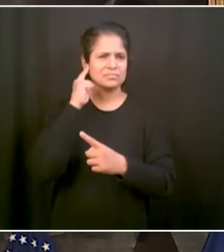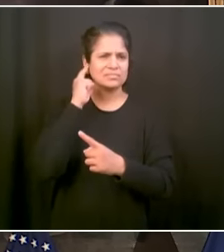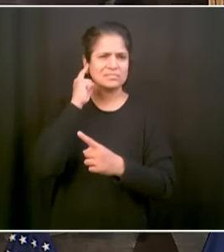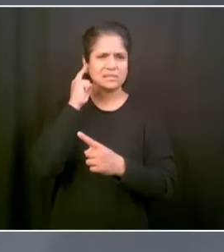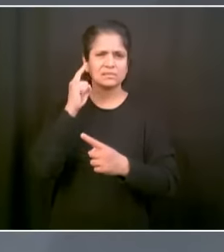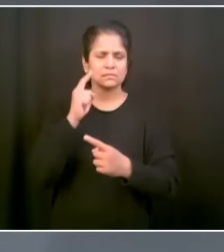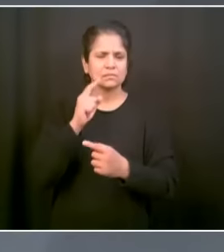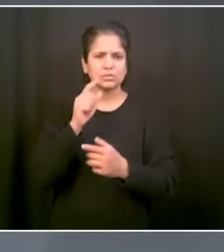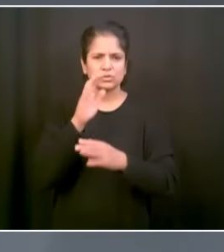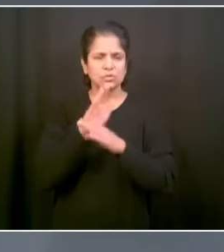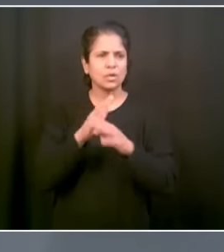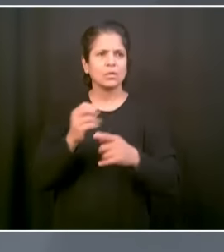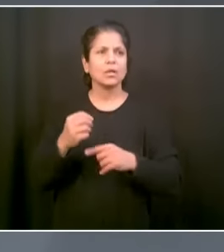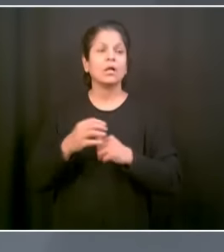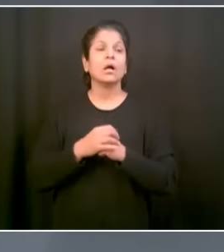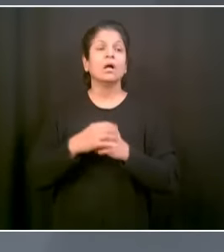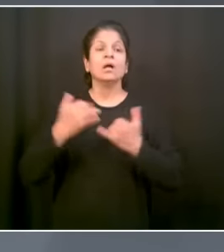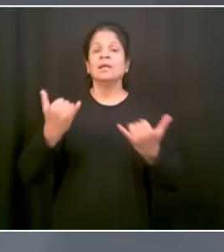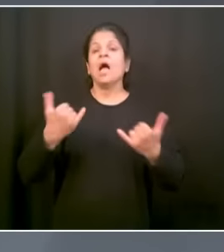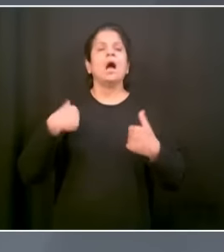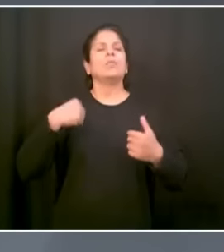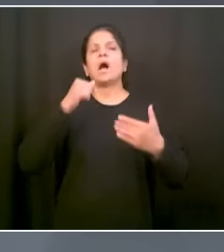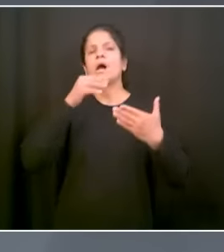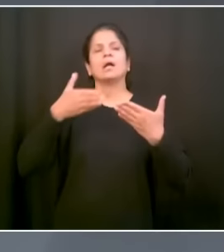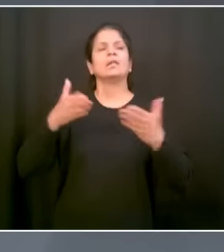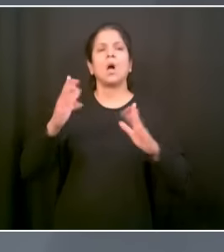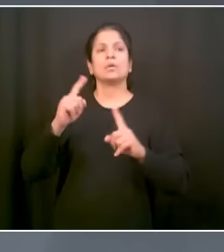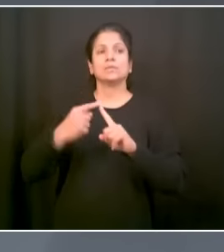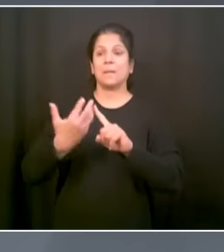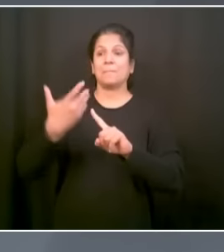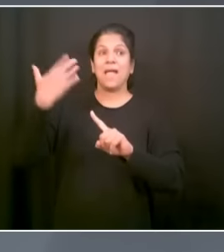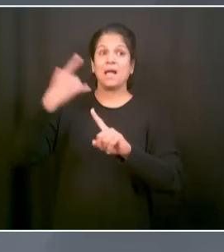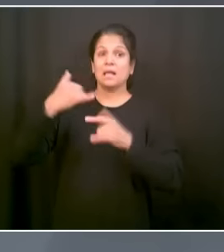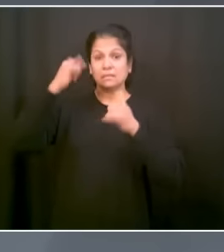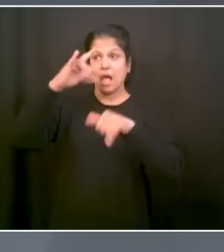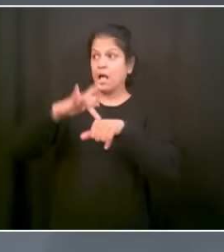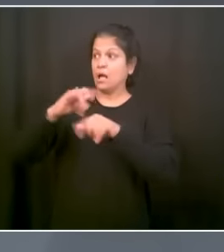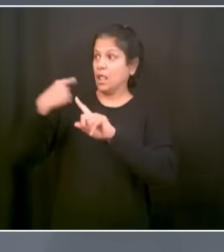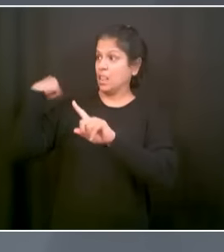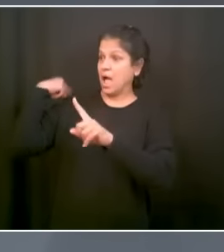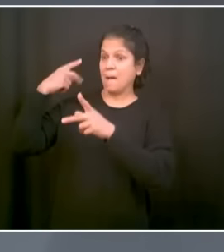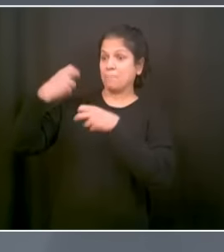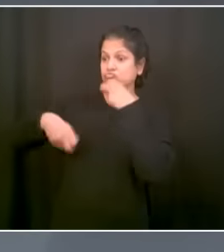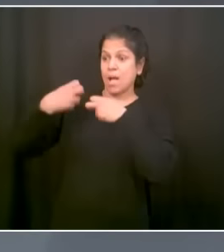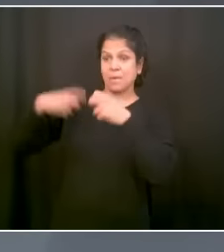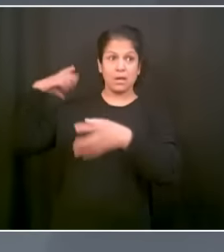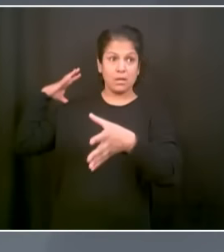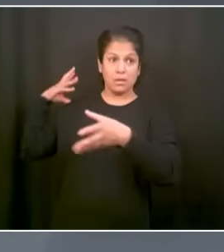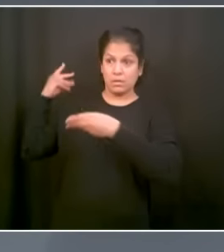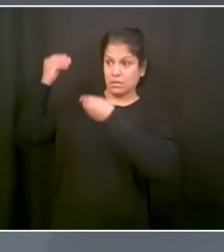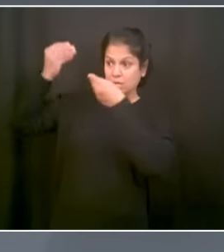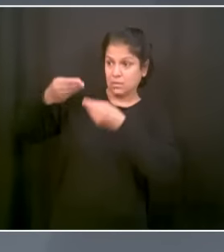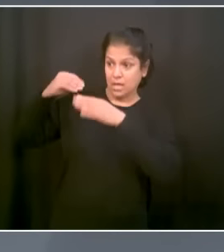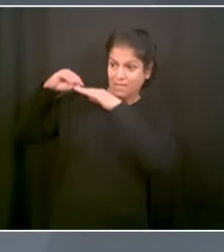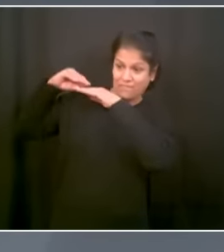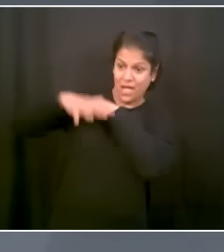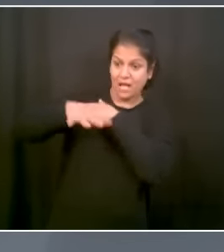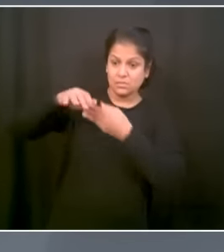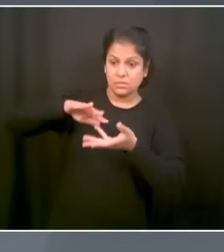not allow the failures of the prior administration to dull the ambitions of our own. And I am